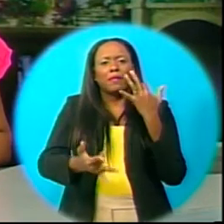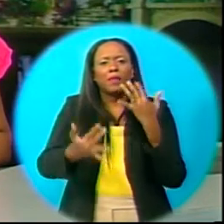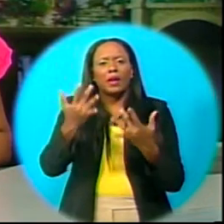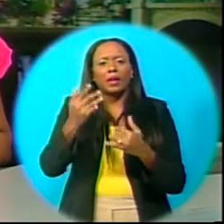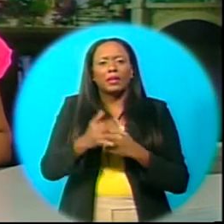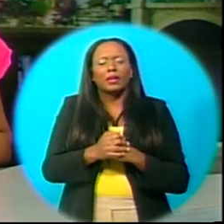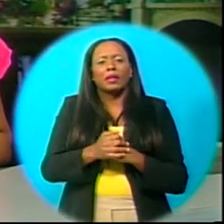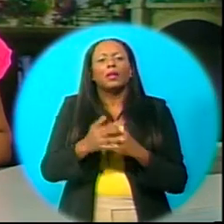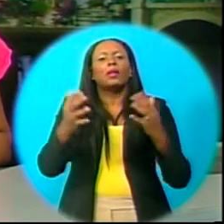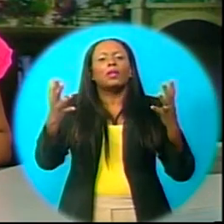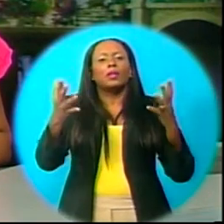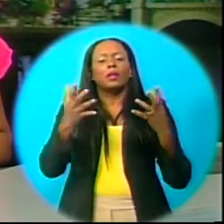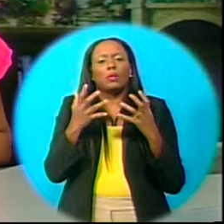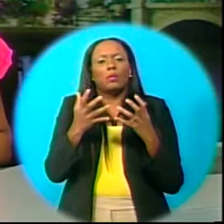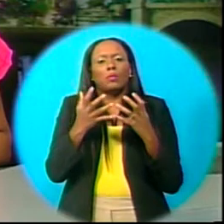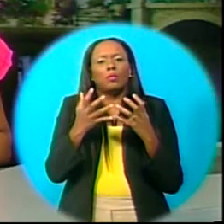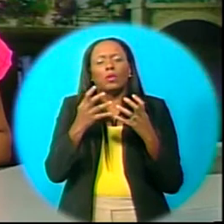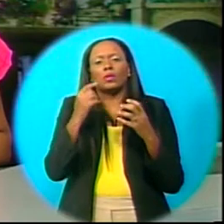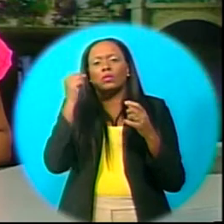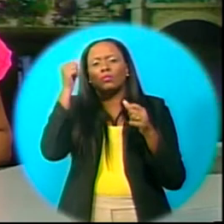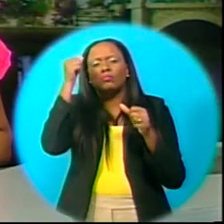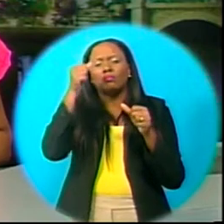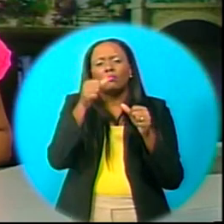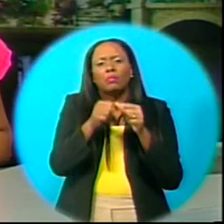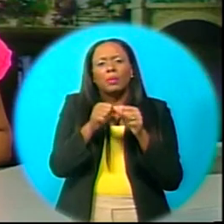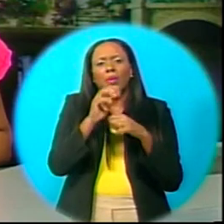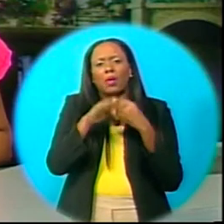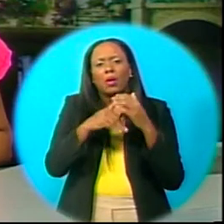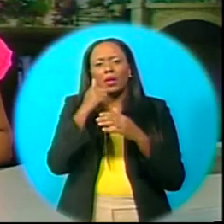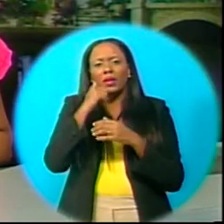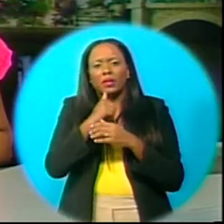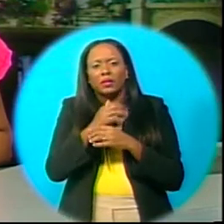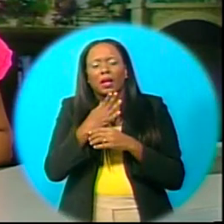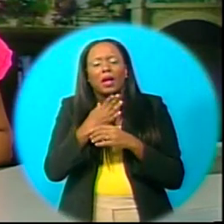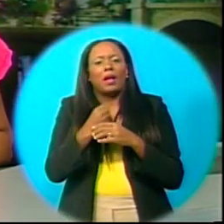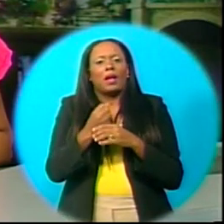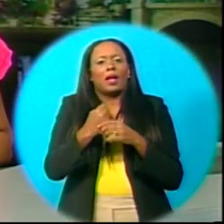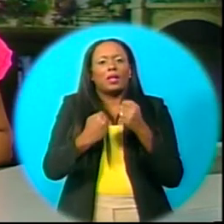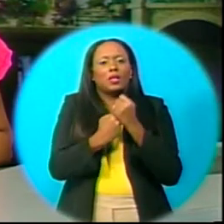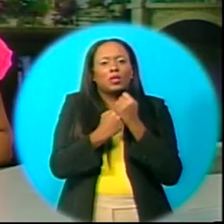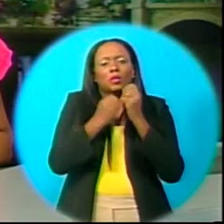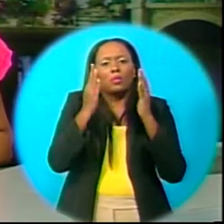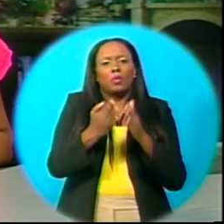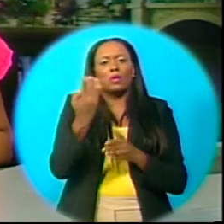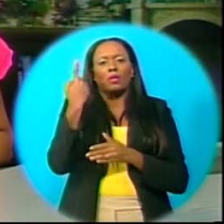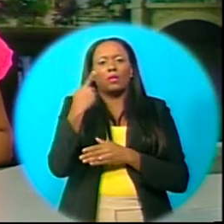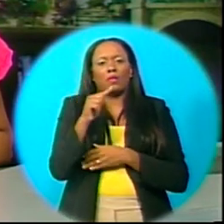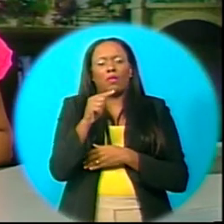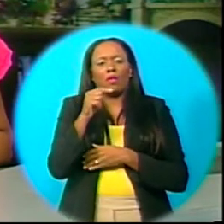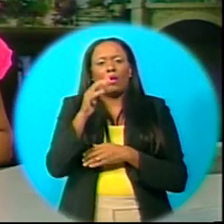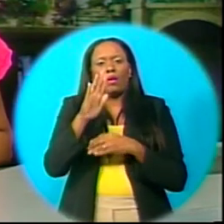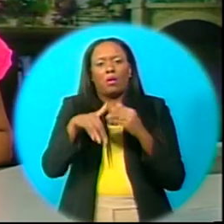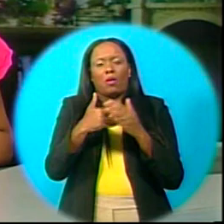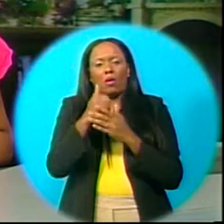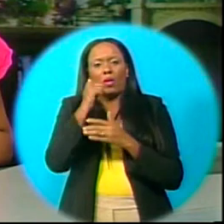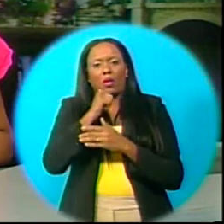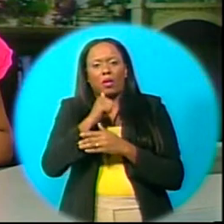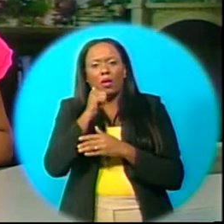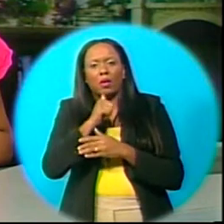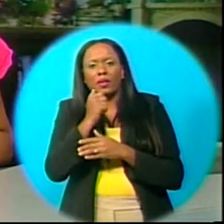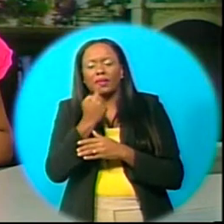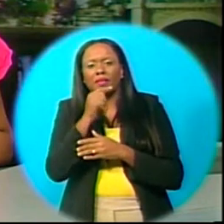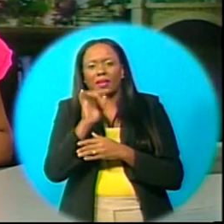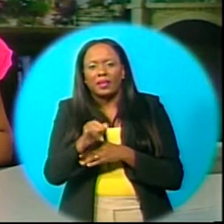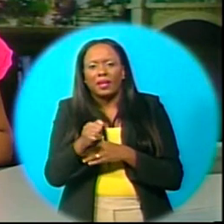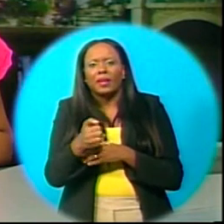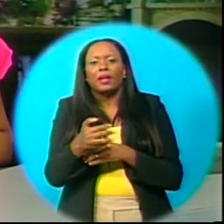crime in the society. And this is according to the political activist and member of the September 3rd Foundation, David Commichon. Furthermore,